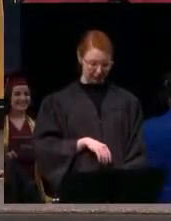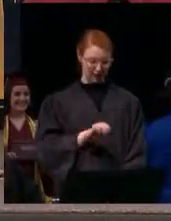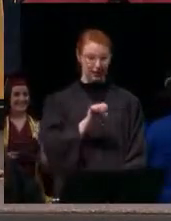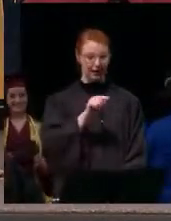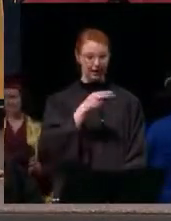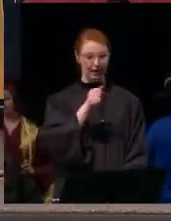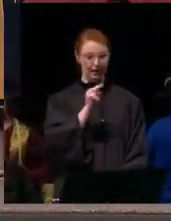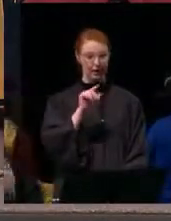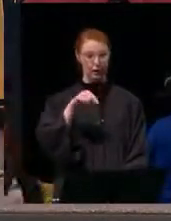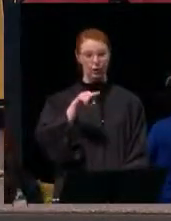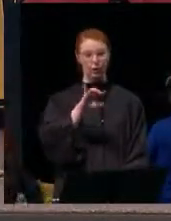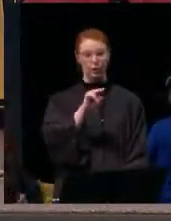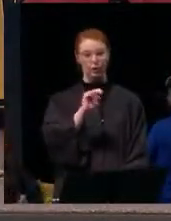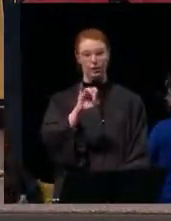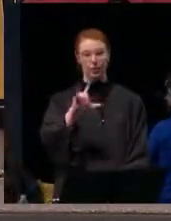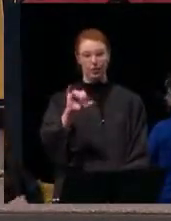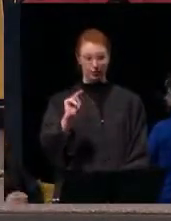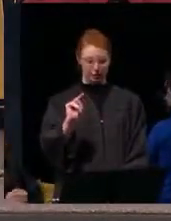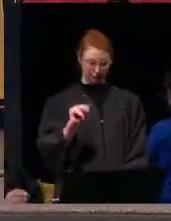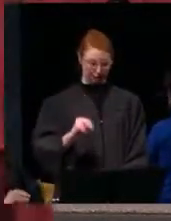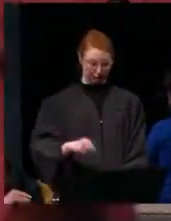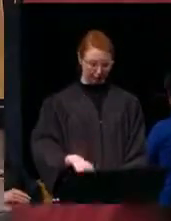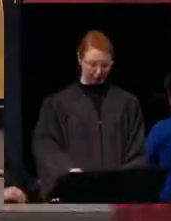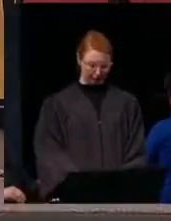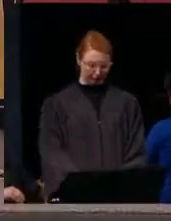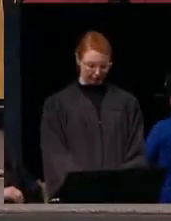Ethan Quinlan.